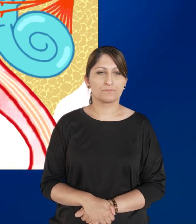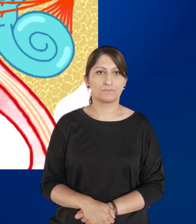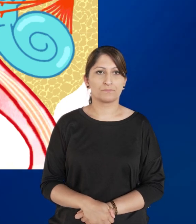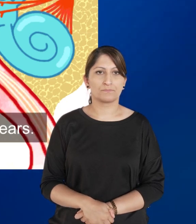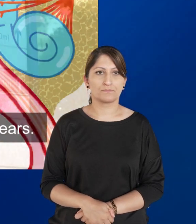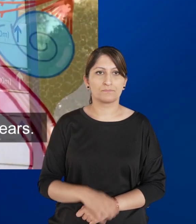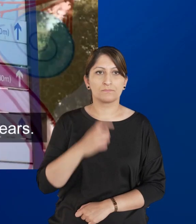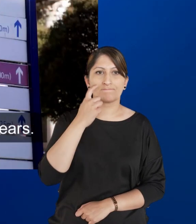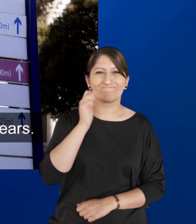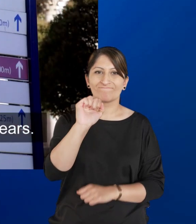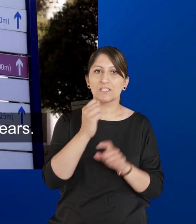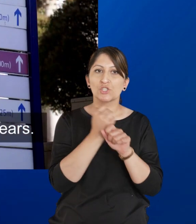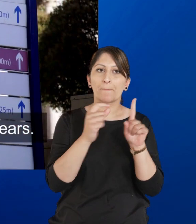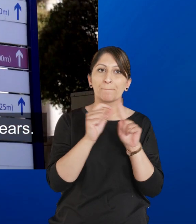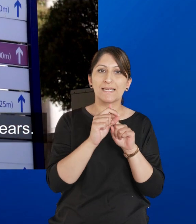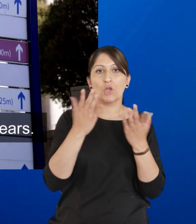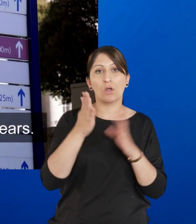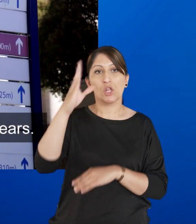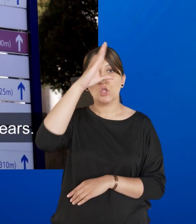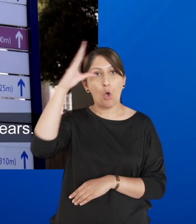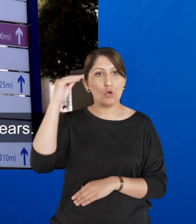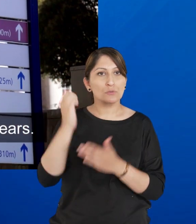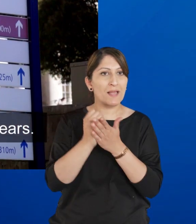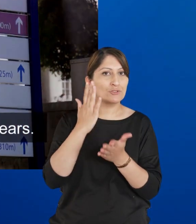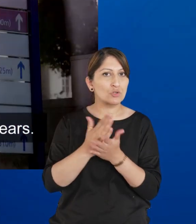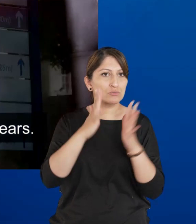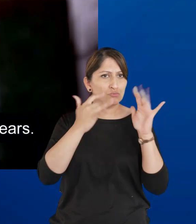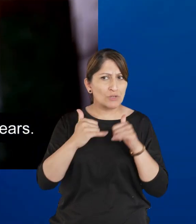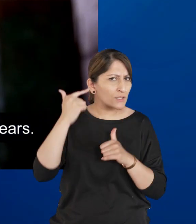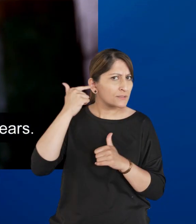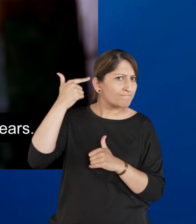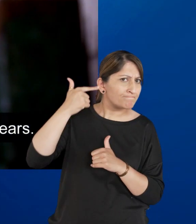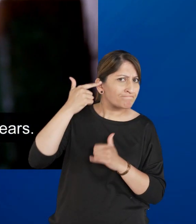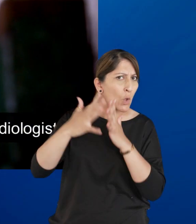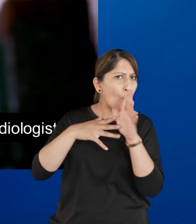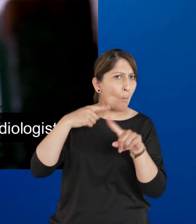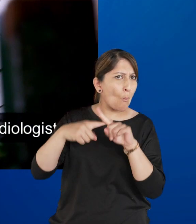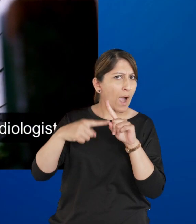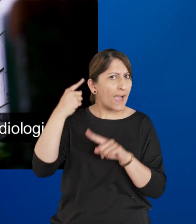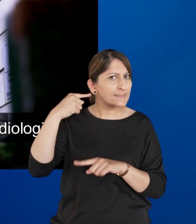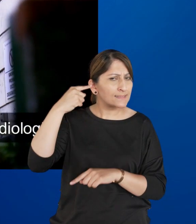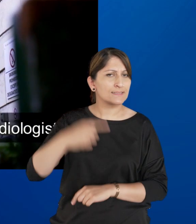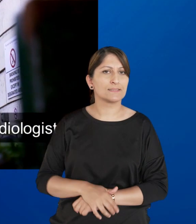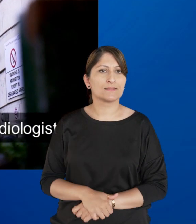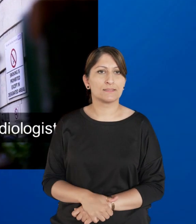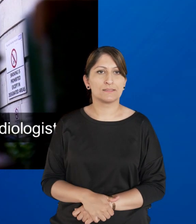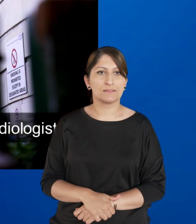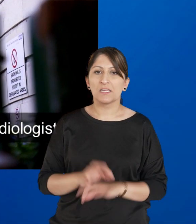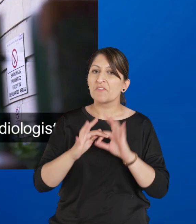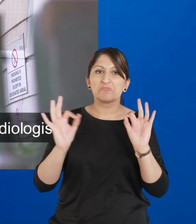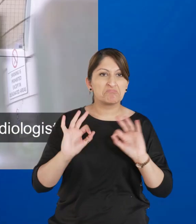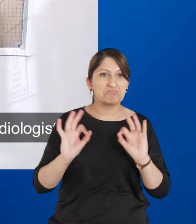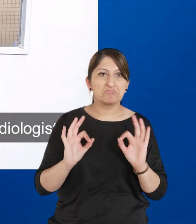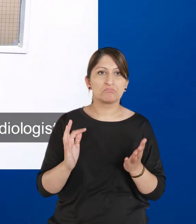feedback. See your GP or nurse to check if you have wax in your ears. If none of these work,